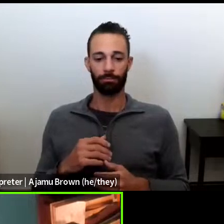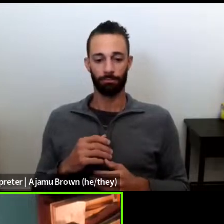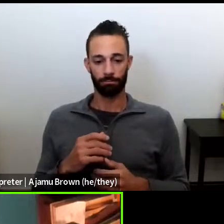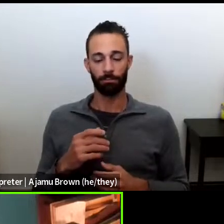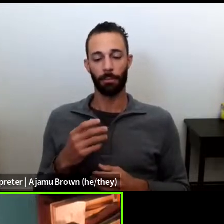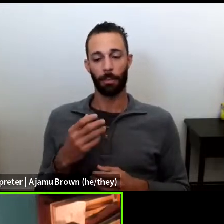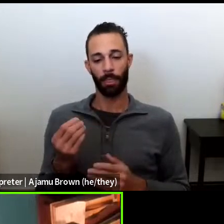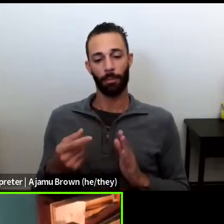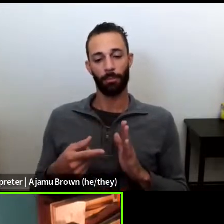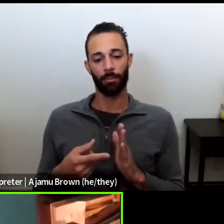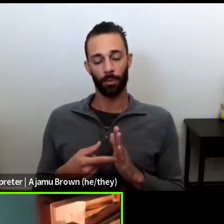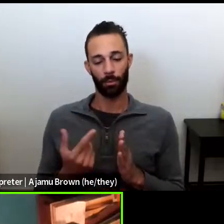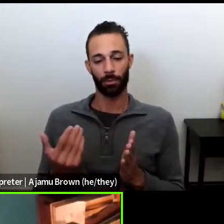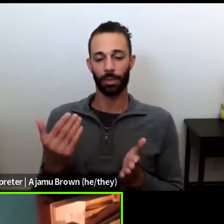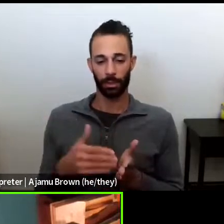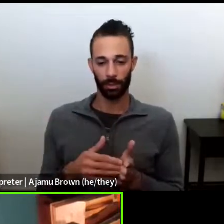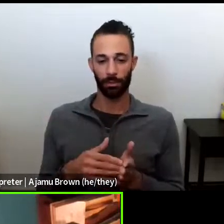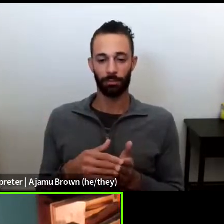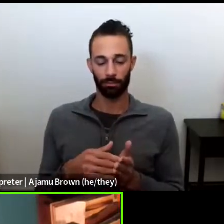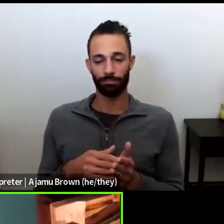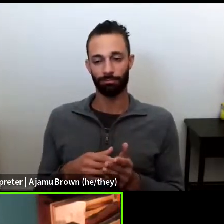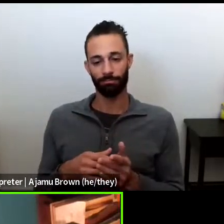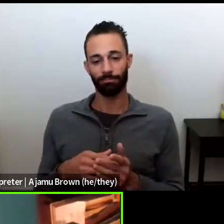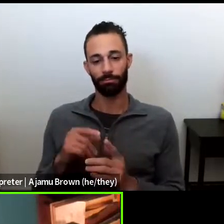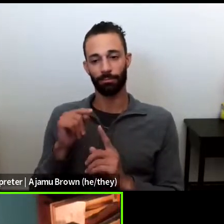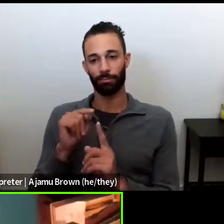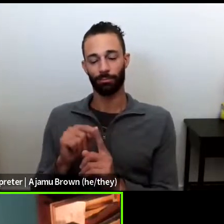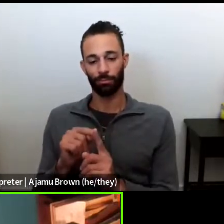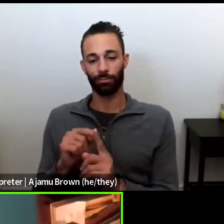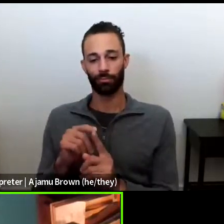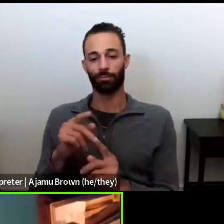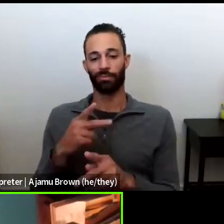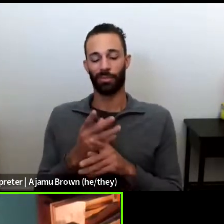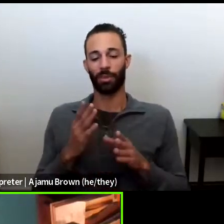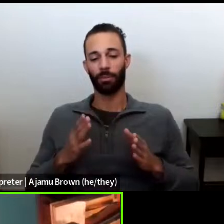And once again, you are the individual who is more likely to take